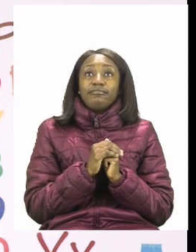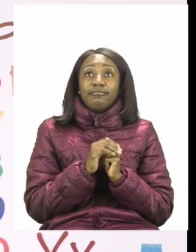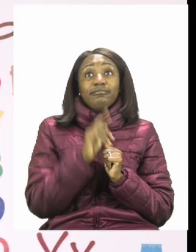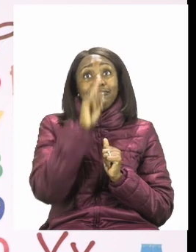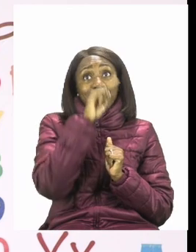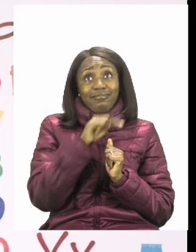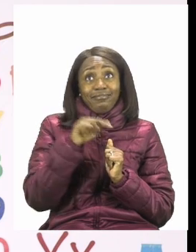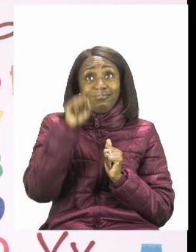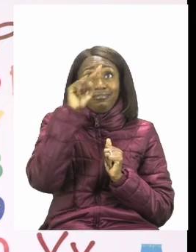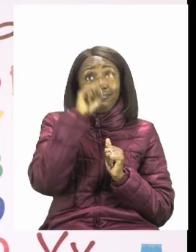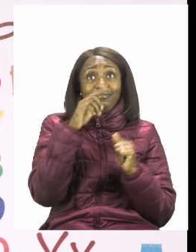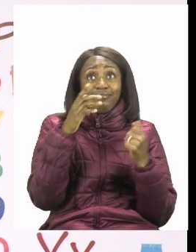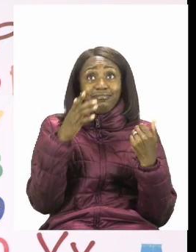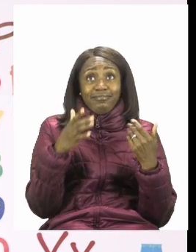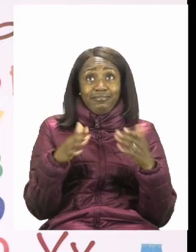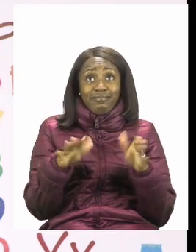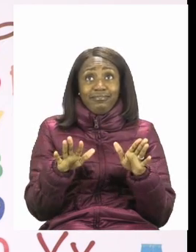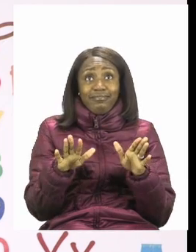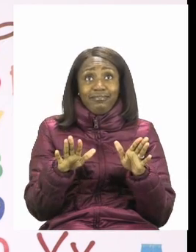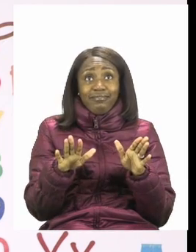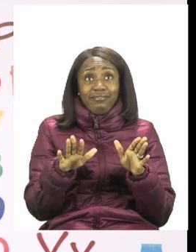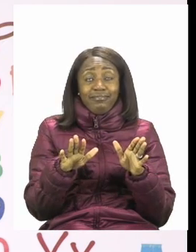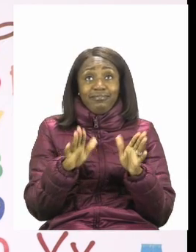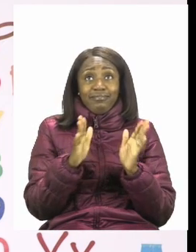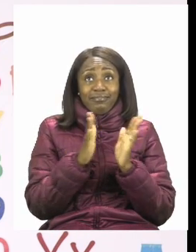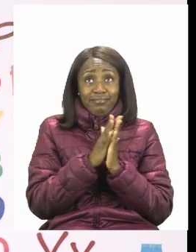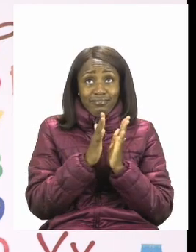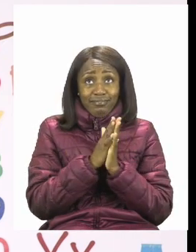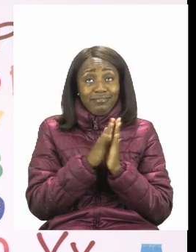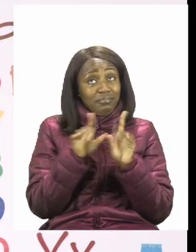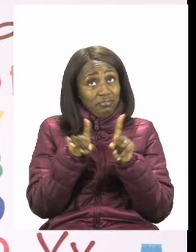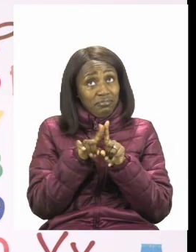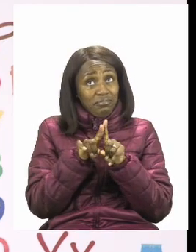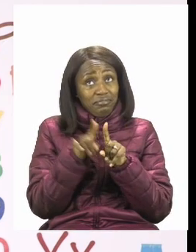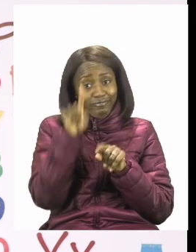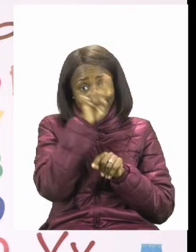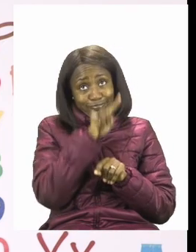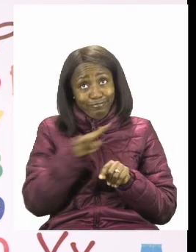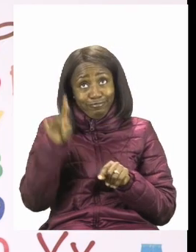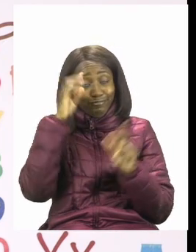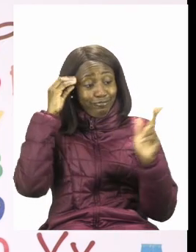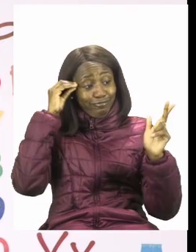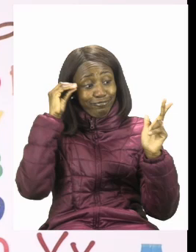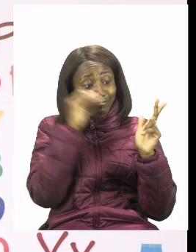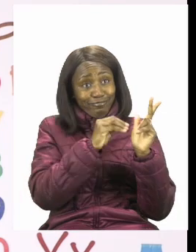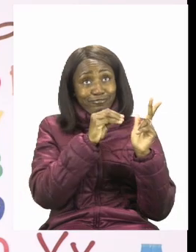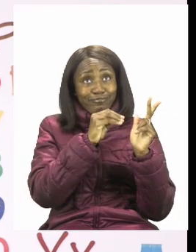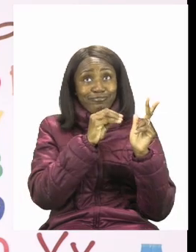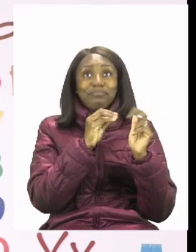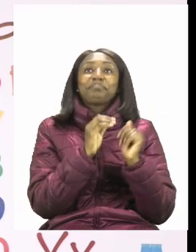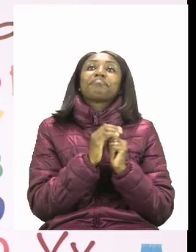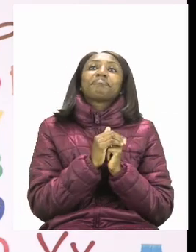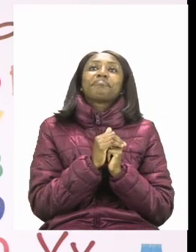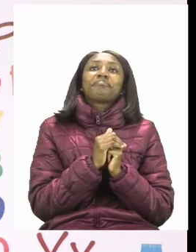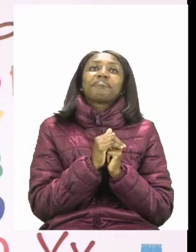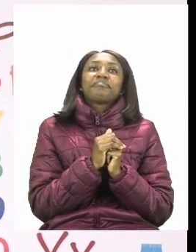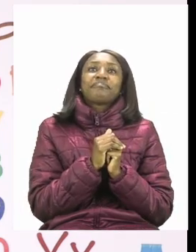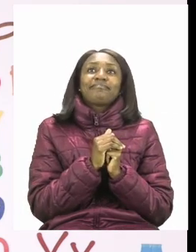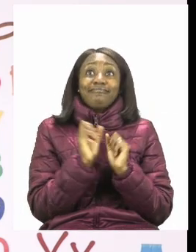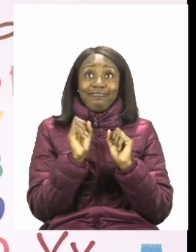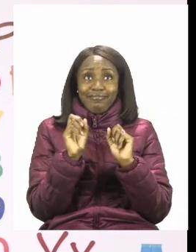strangers. So you go ahead and you circle the word immediately.